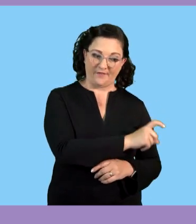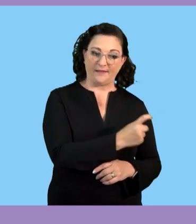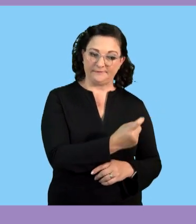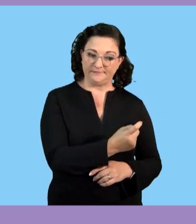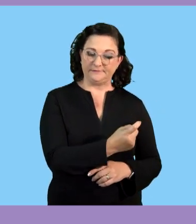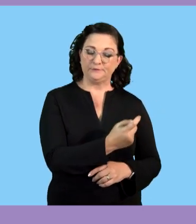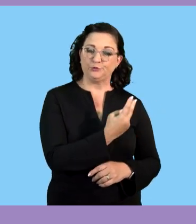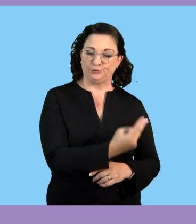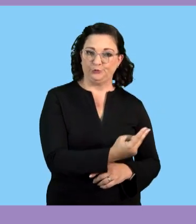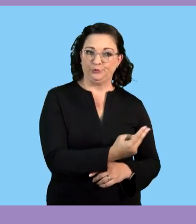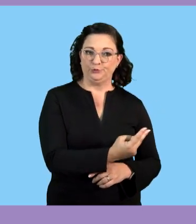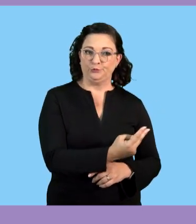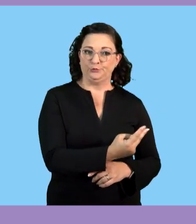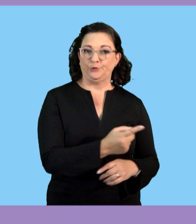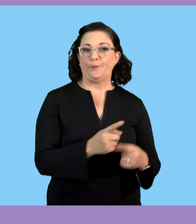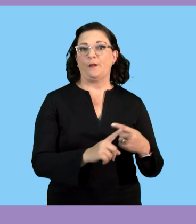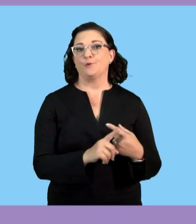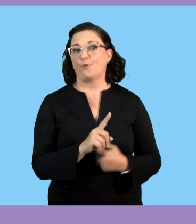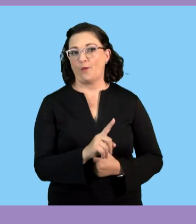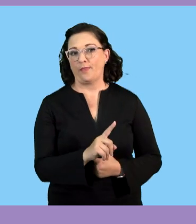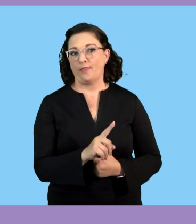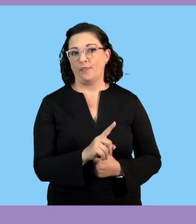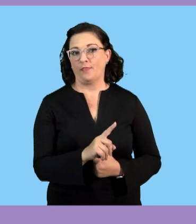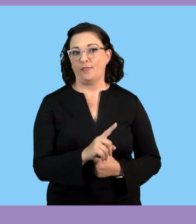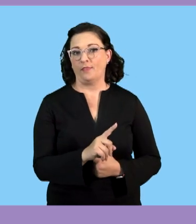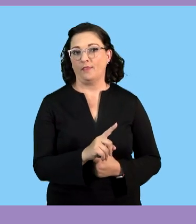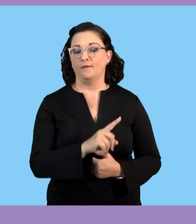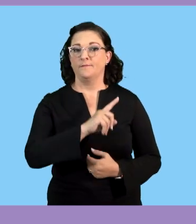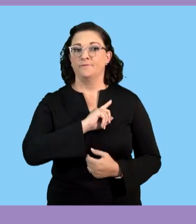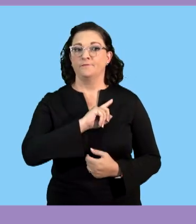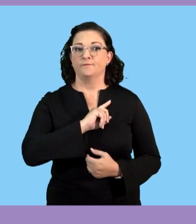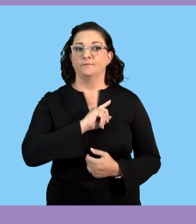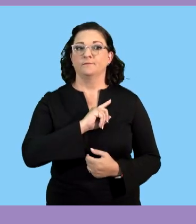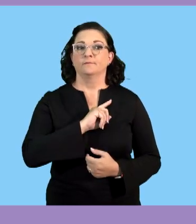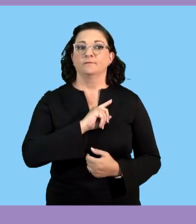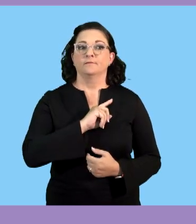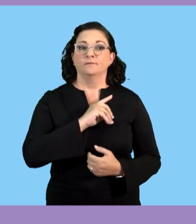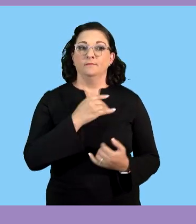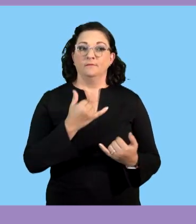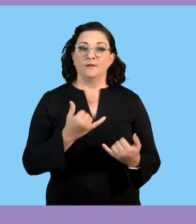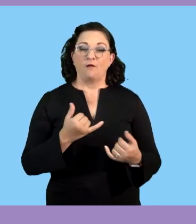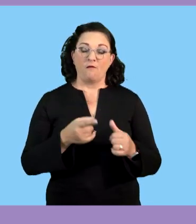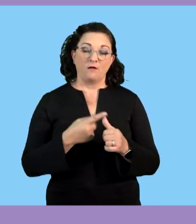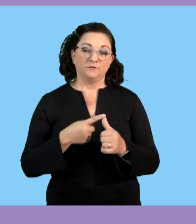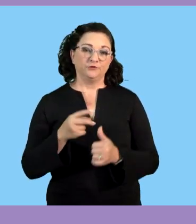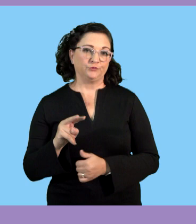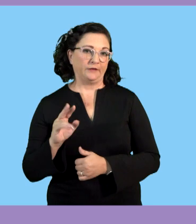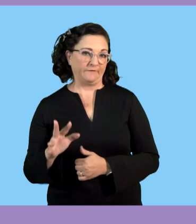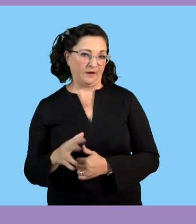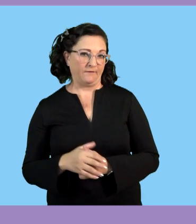these x's. And then I've got a 1 there. We are adding 1 to those 2 x's, and we